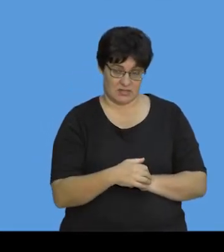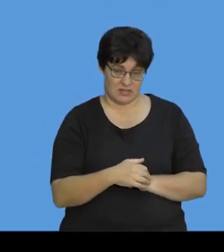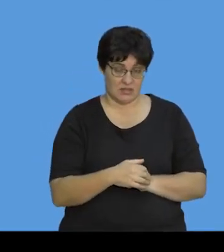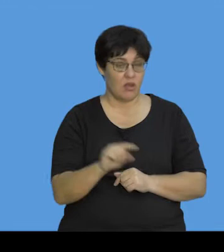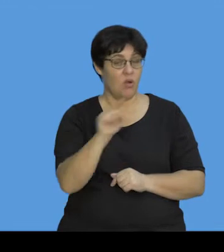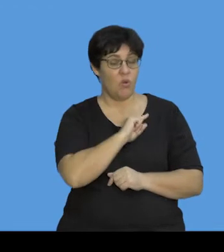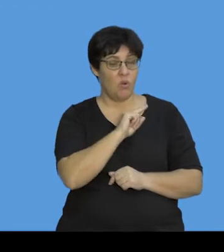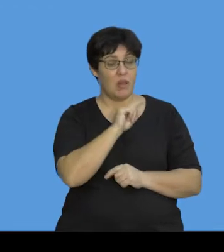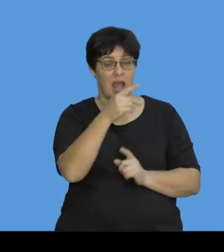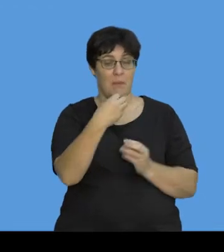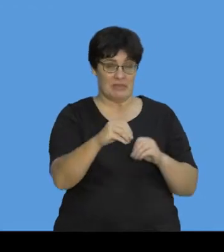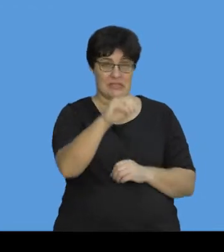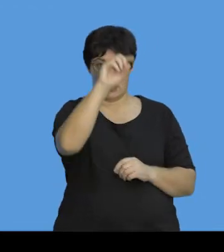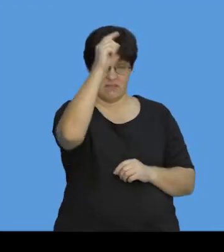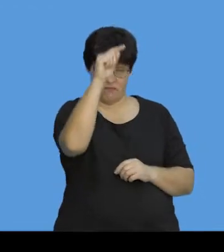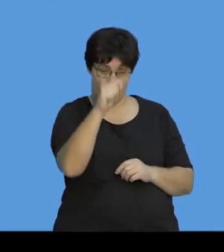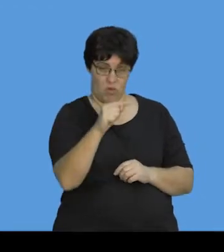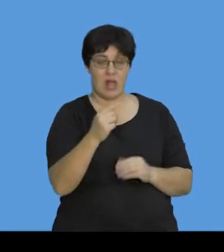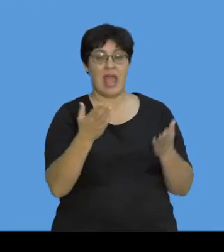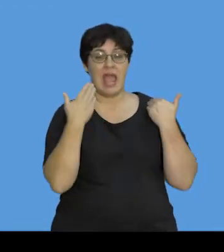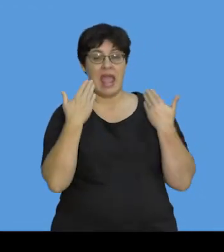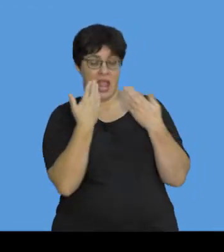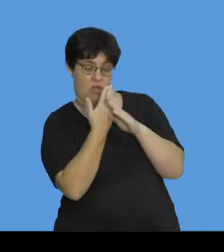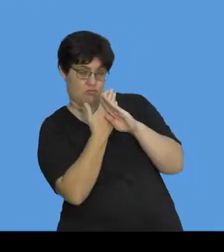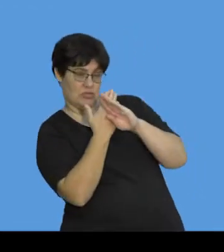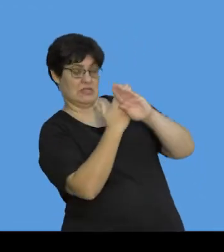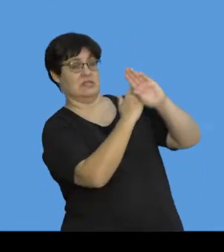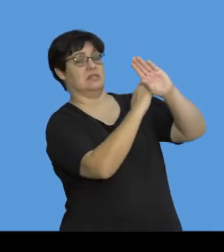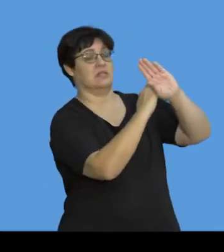While it's falling, air resistance